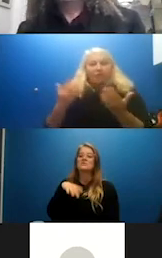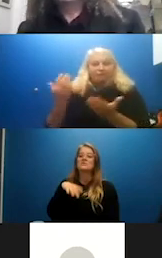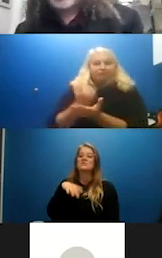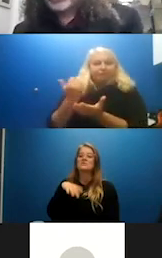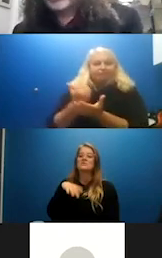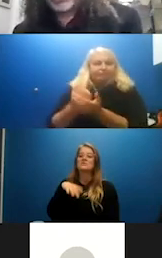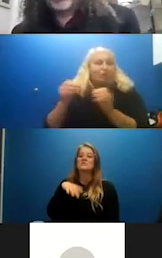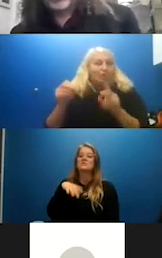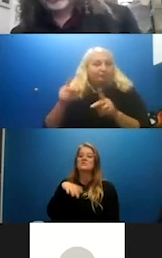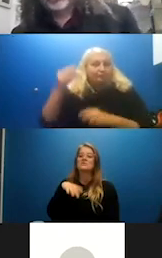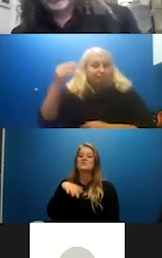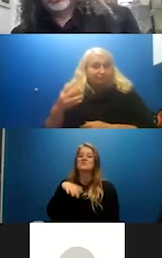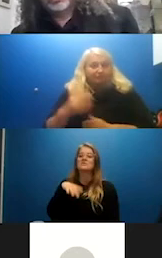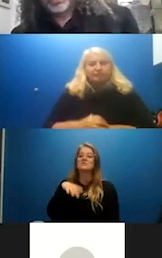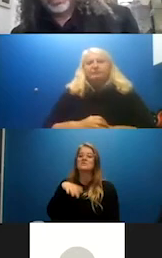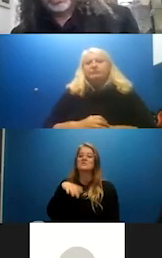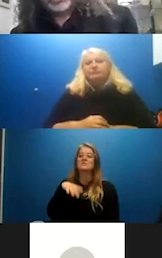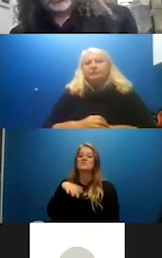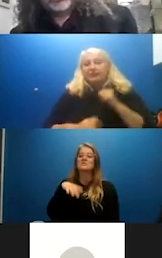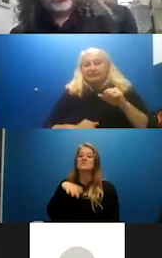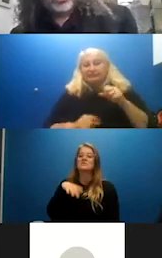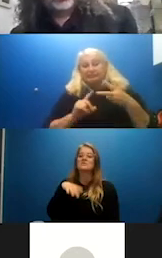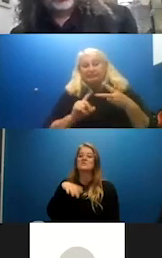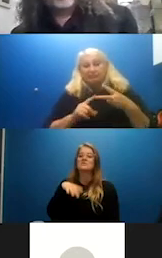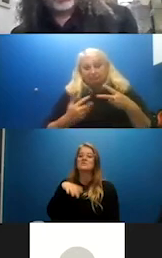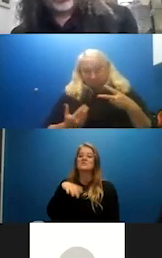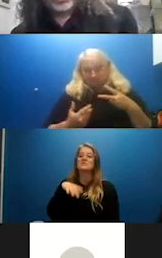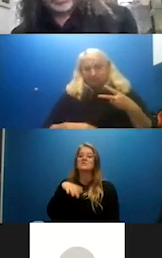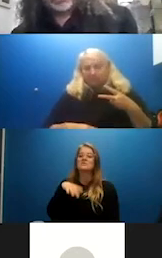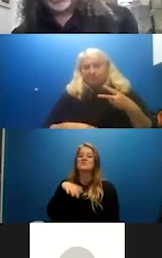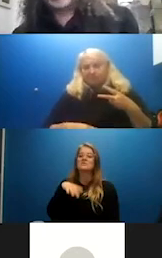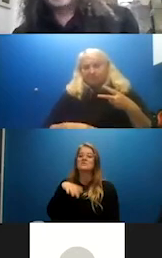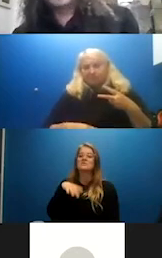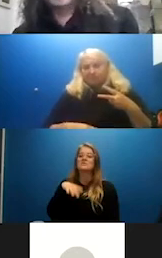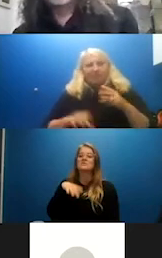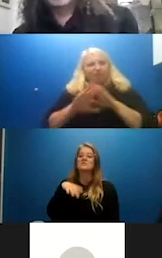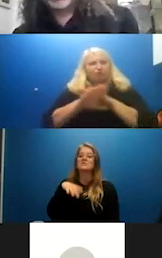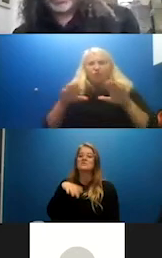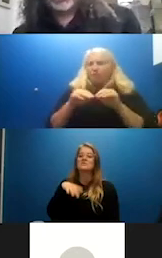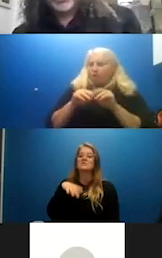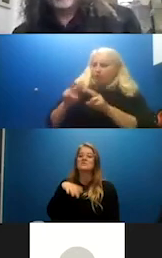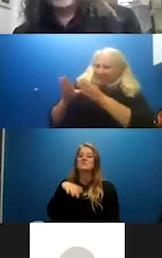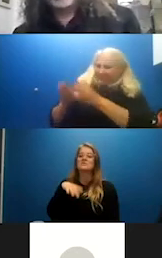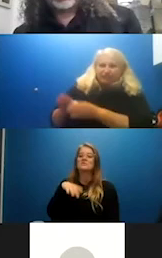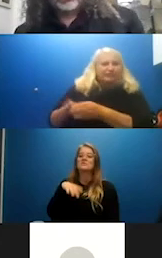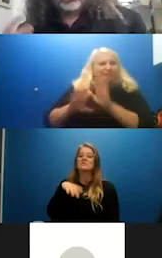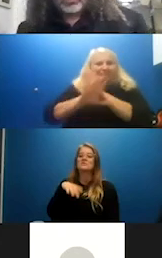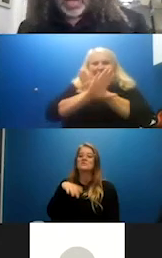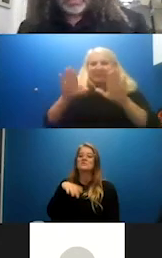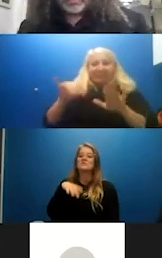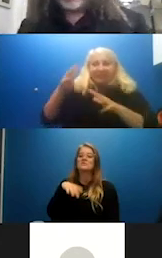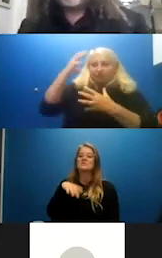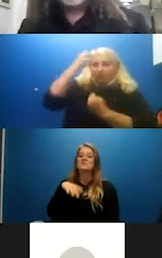The second step is to no longer individualize, because that's colonial. Instead, we're going to